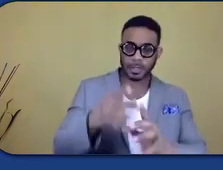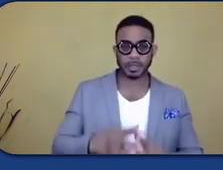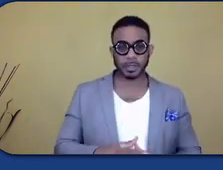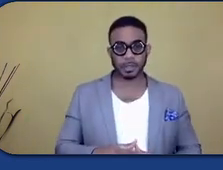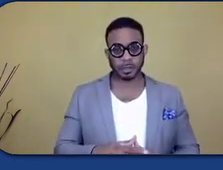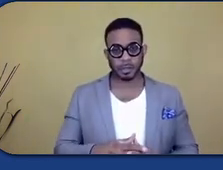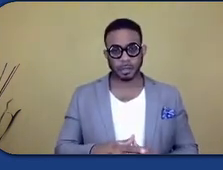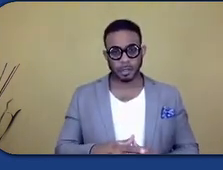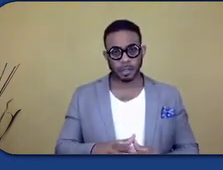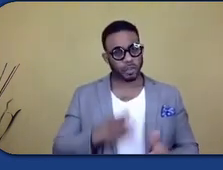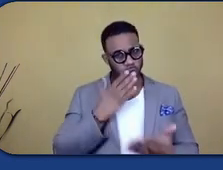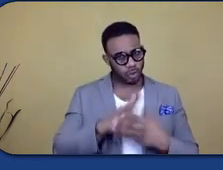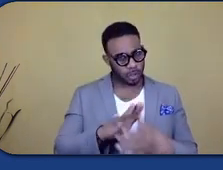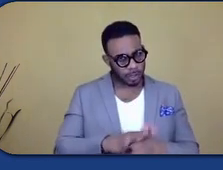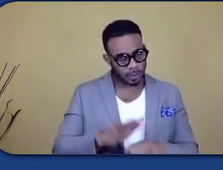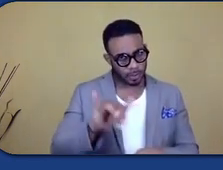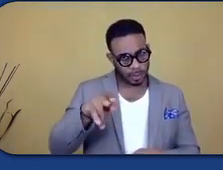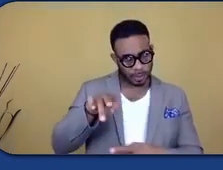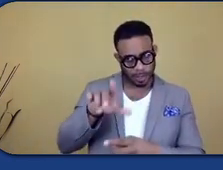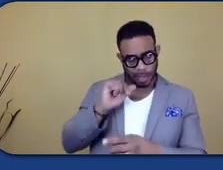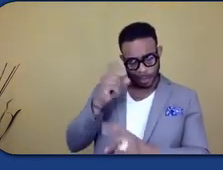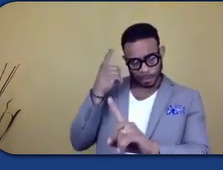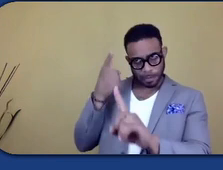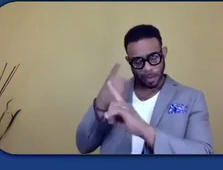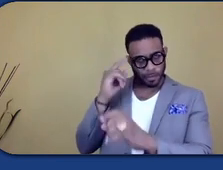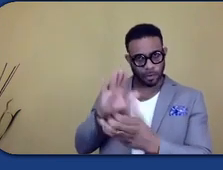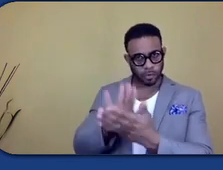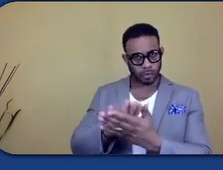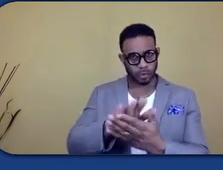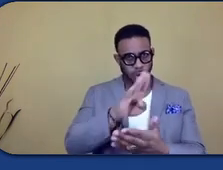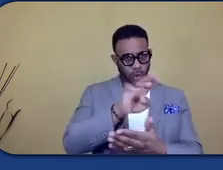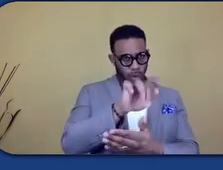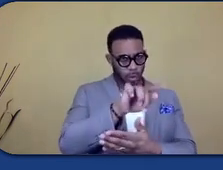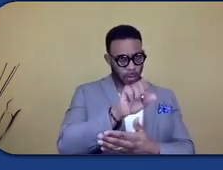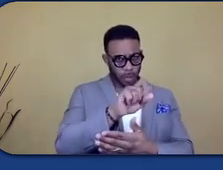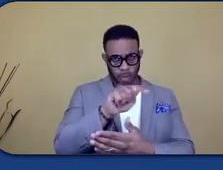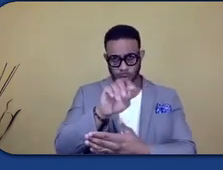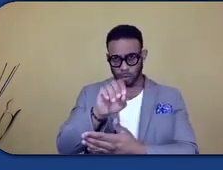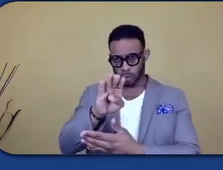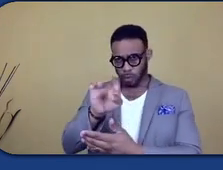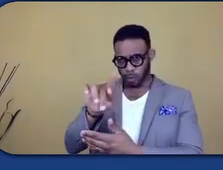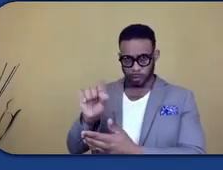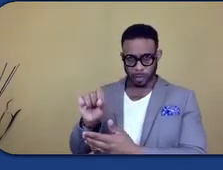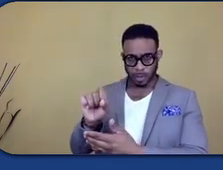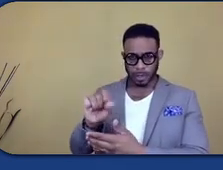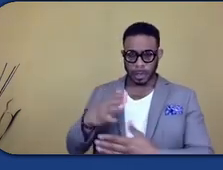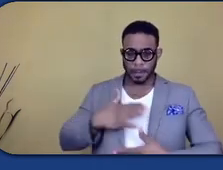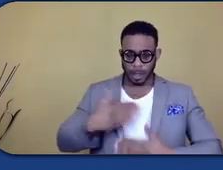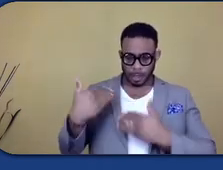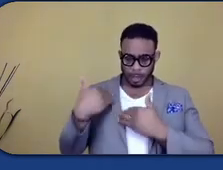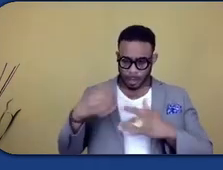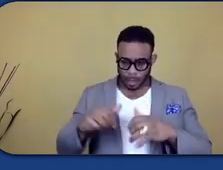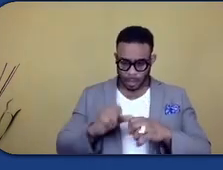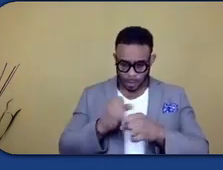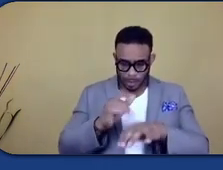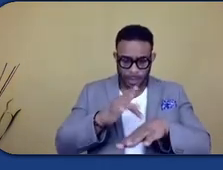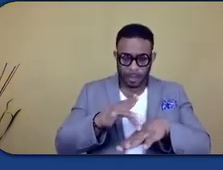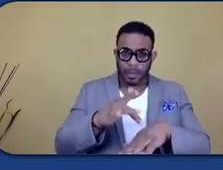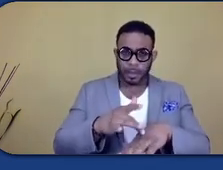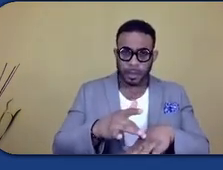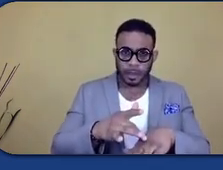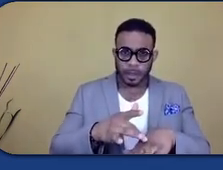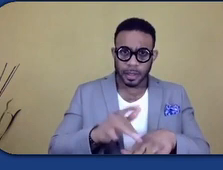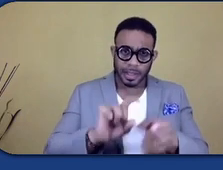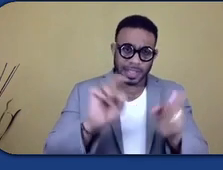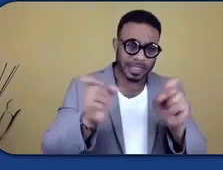its mission. And good enough, Jock has a mission for the school, bullets to books. Then my task is, how do I tend to